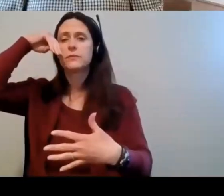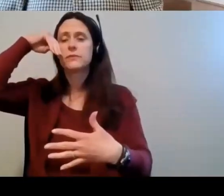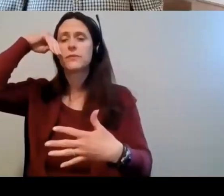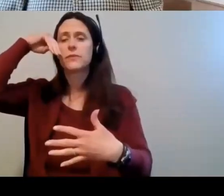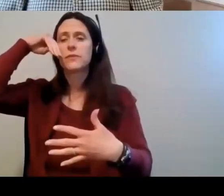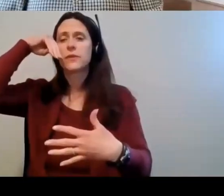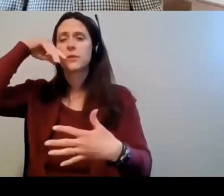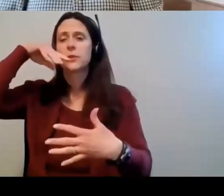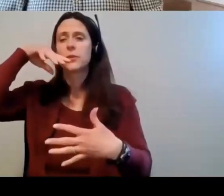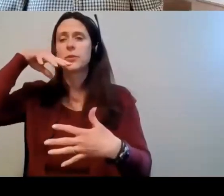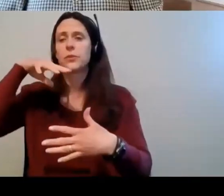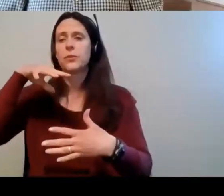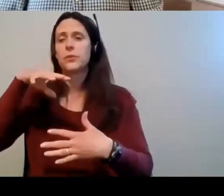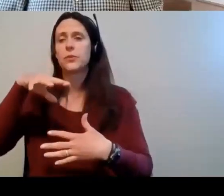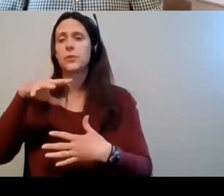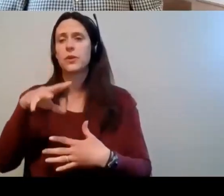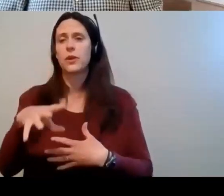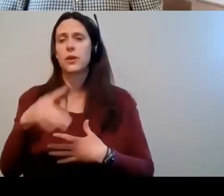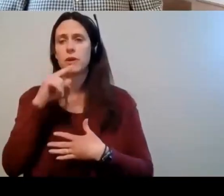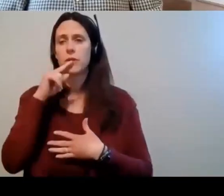and exhale softly through your mouth.